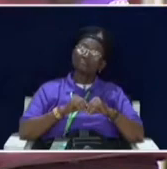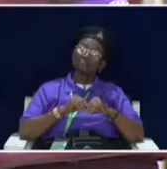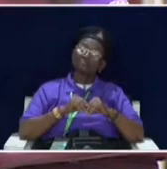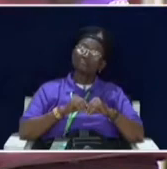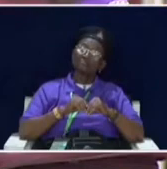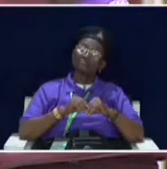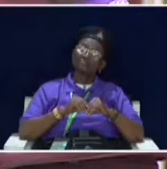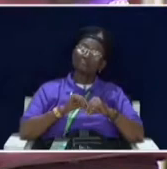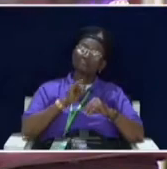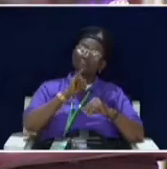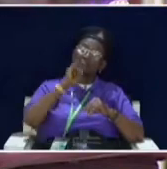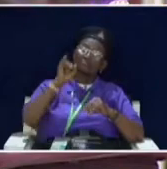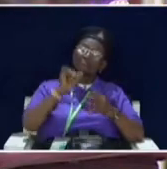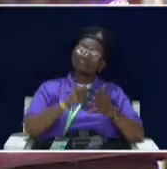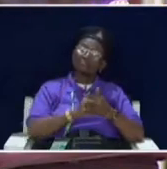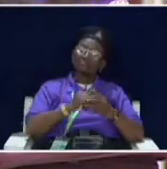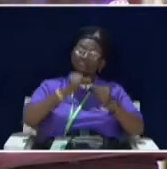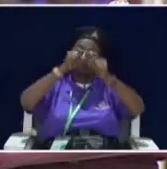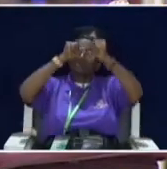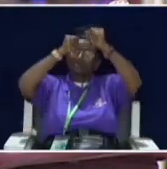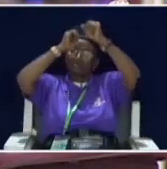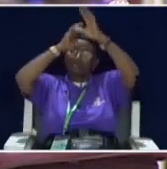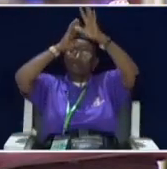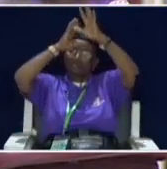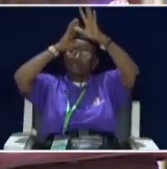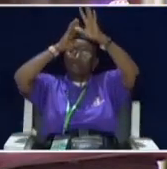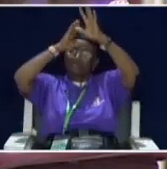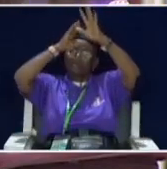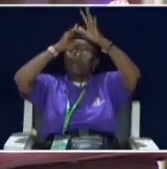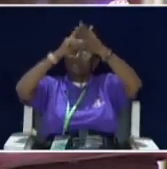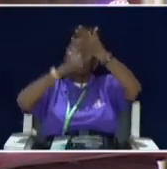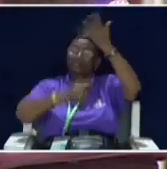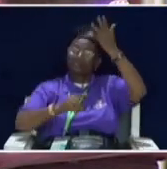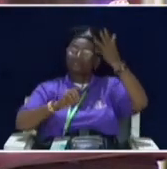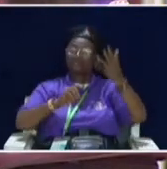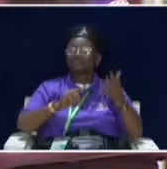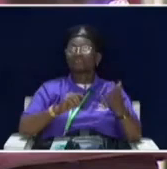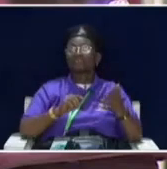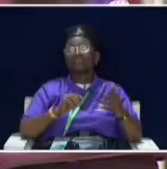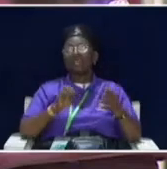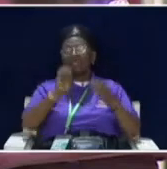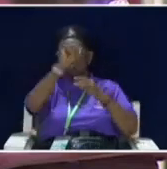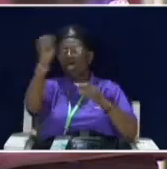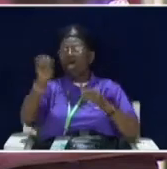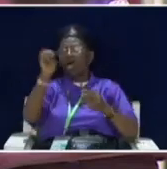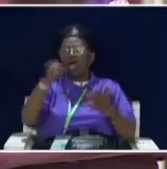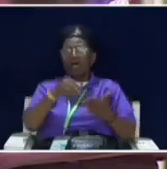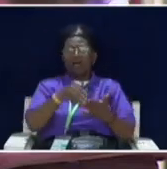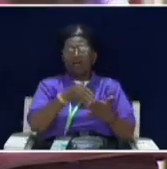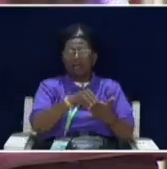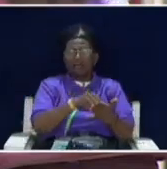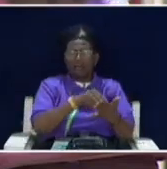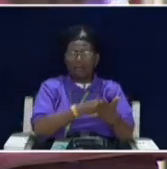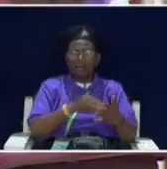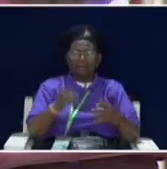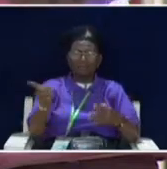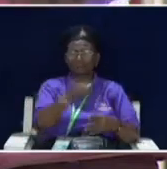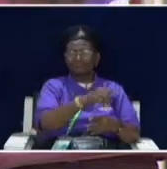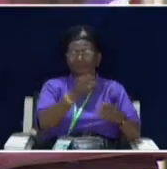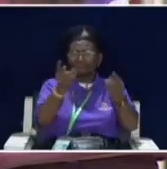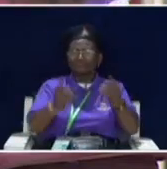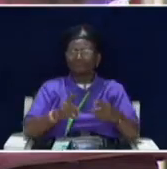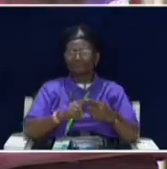Is a father, whatever method you have to use to deliver me, do